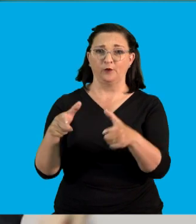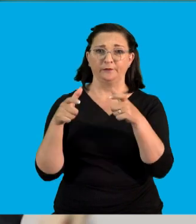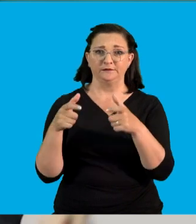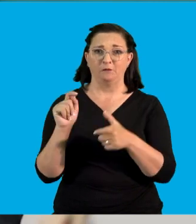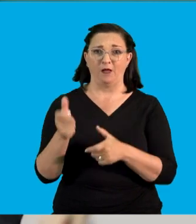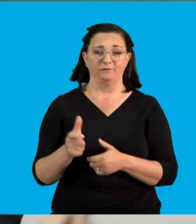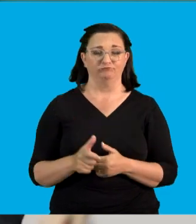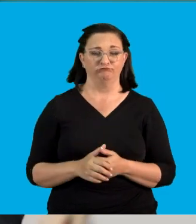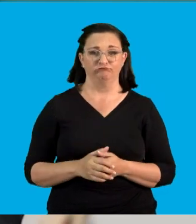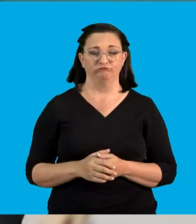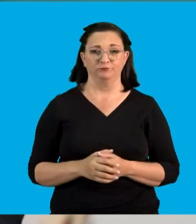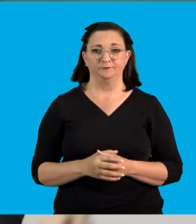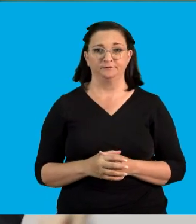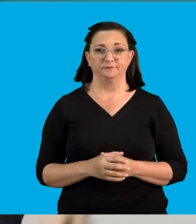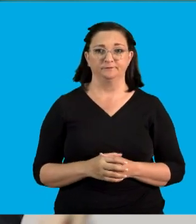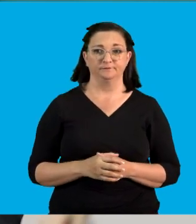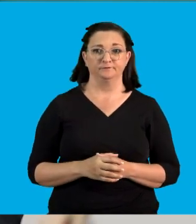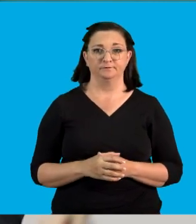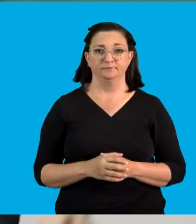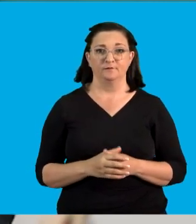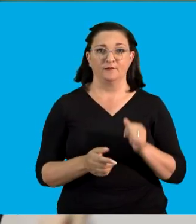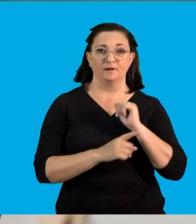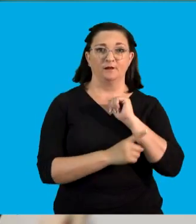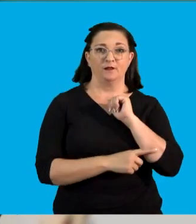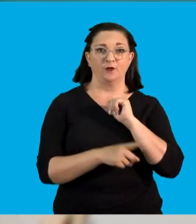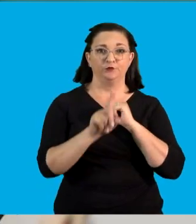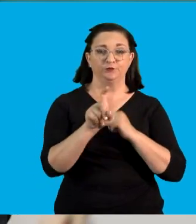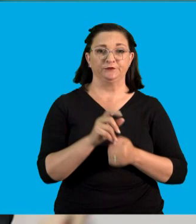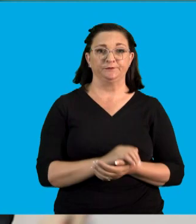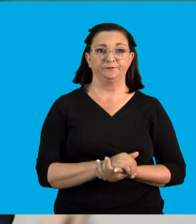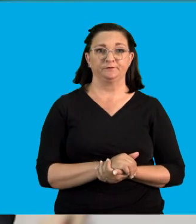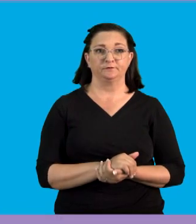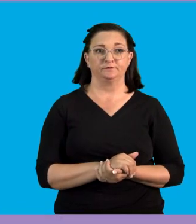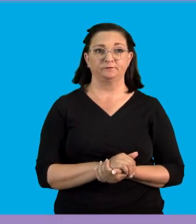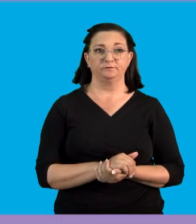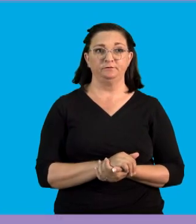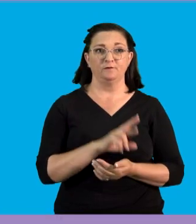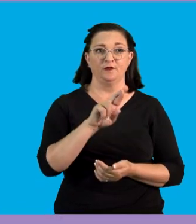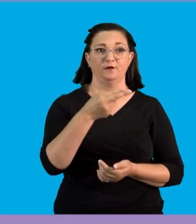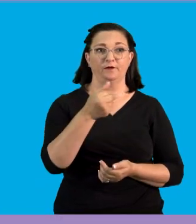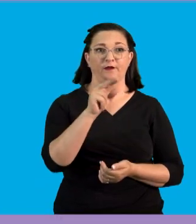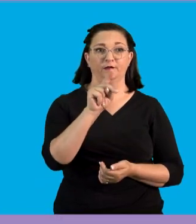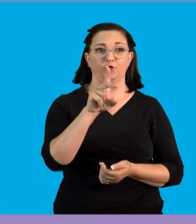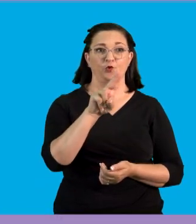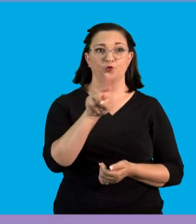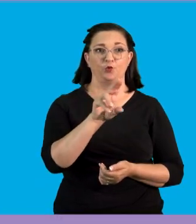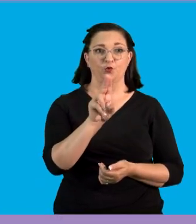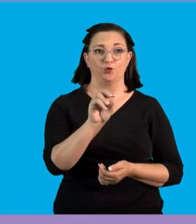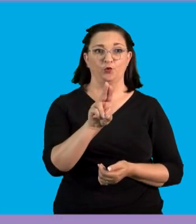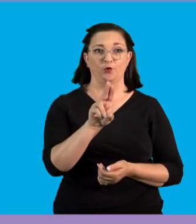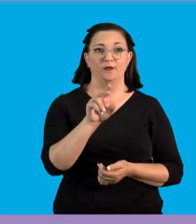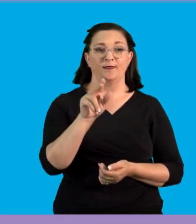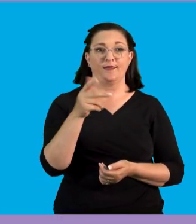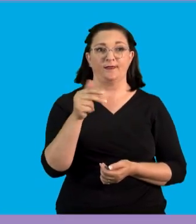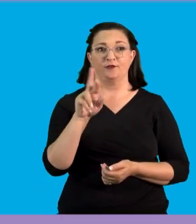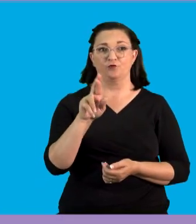of a pizza. Let's look at the last question quickly. Number 5, it says that Ranzo and Regina have ordered 2